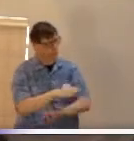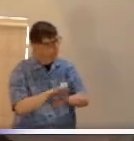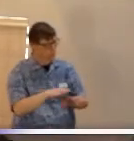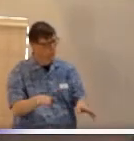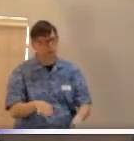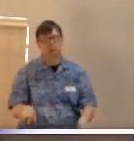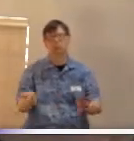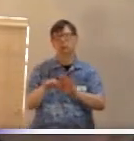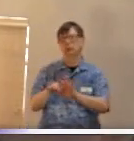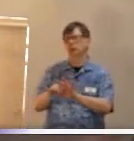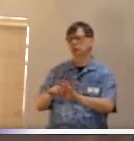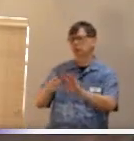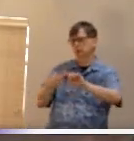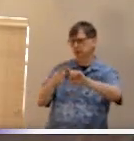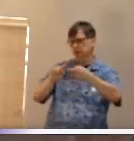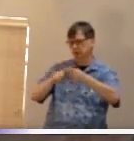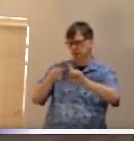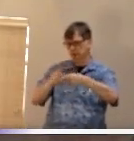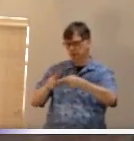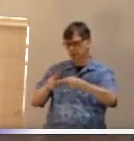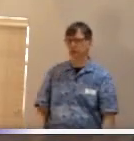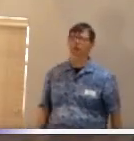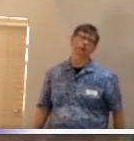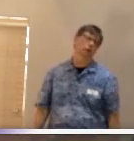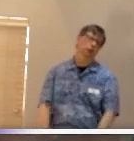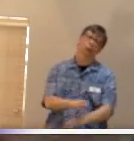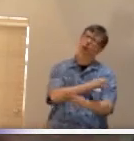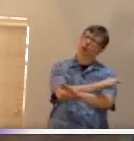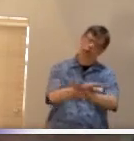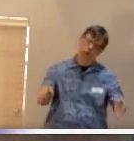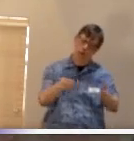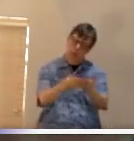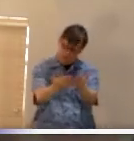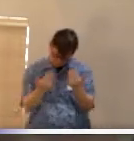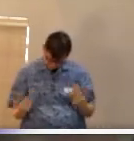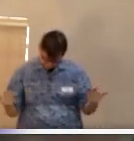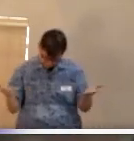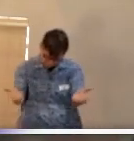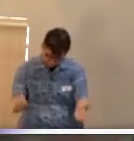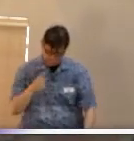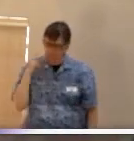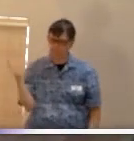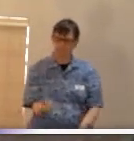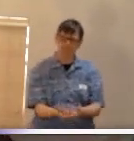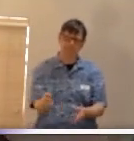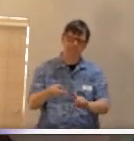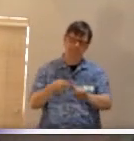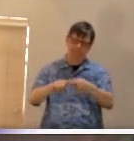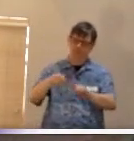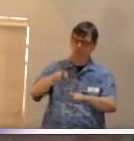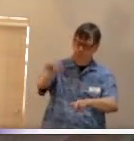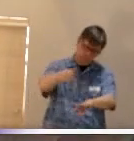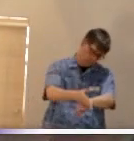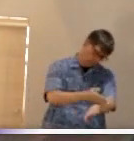to change a habit and not give it the attention of guilt, shame, or blame. Like, try to change a pattern that you really,